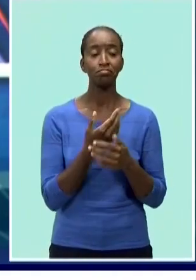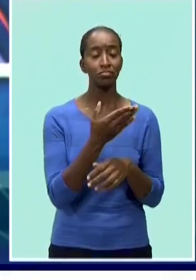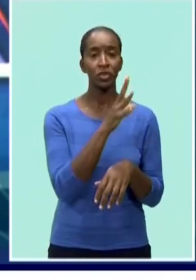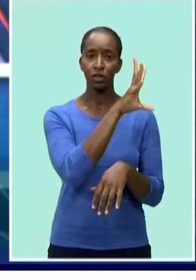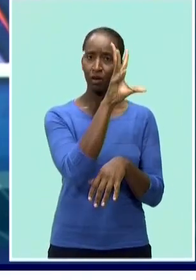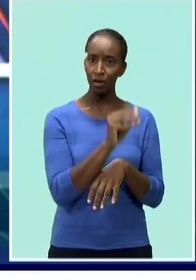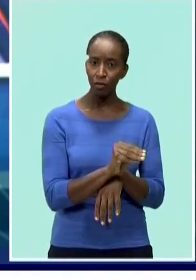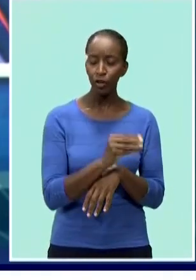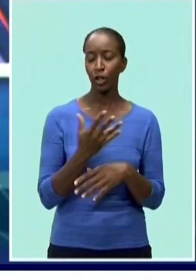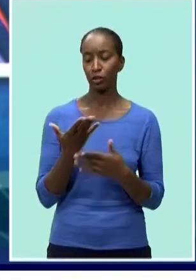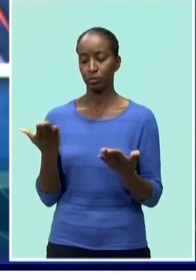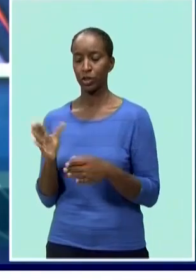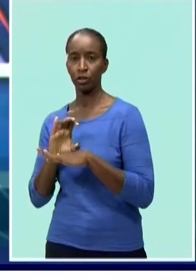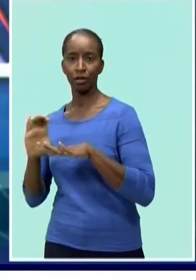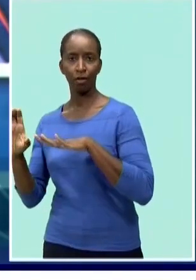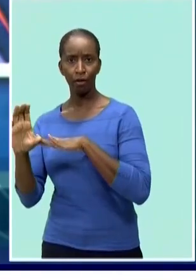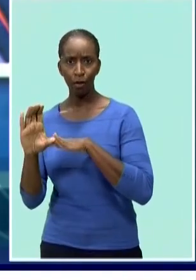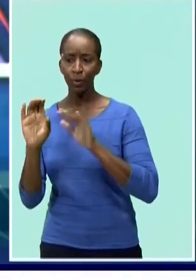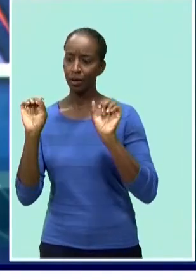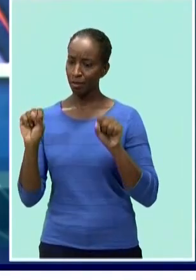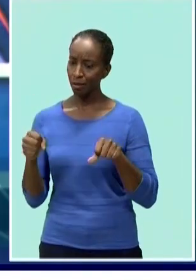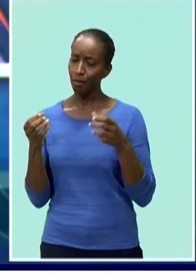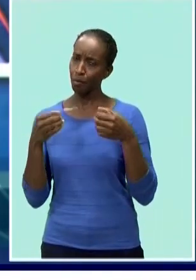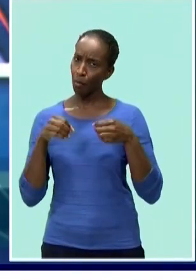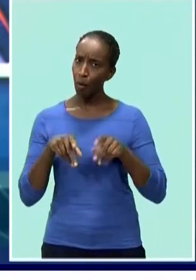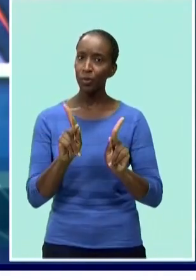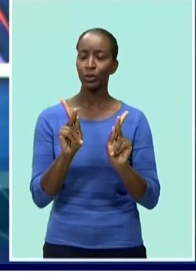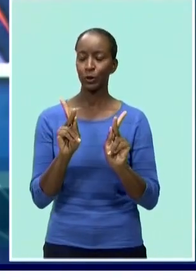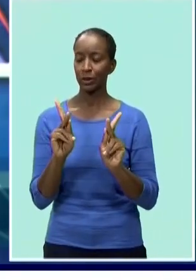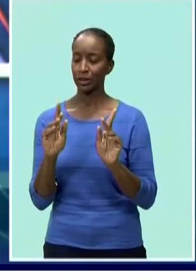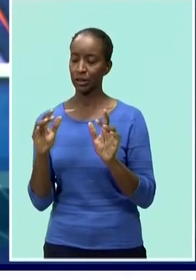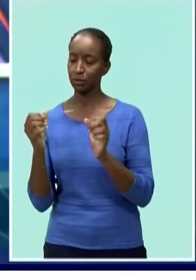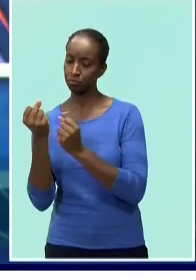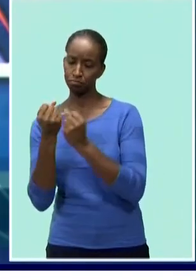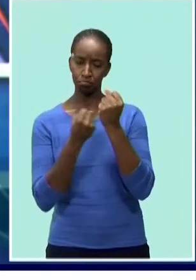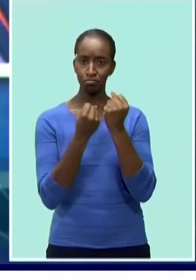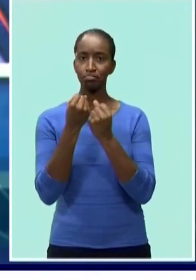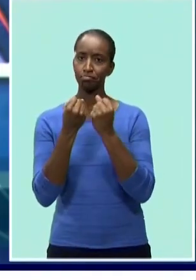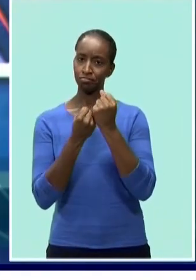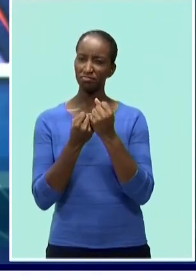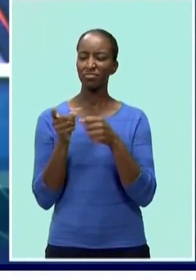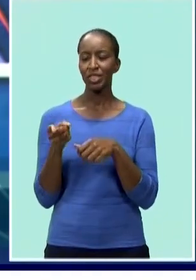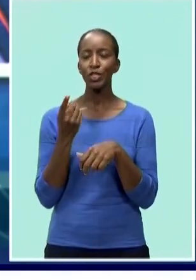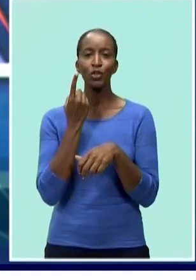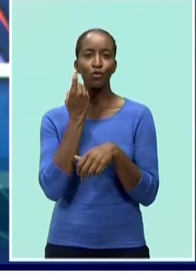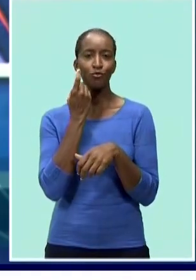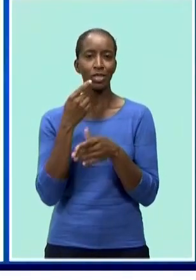region, given their history. And he was a guest on CBC TV 8's program, Morning Barbados.